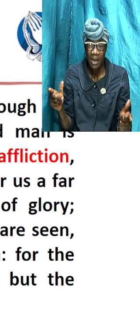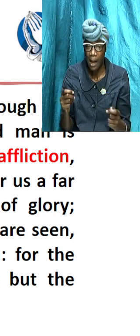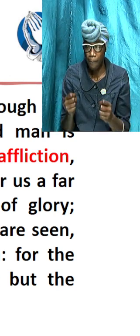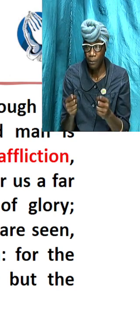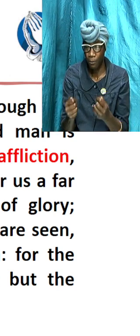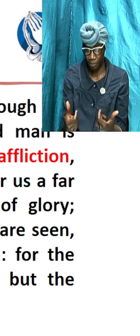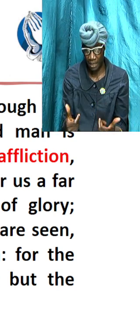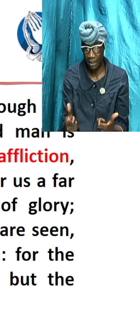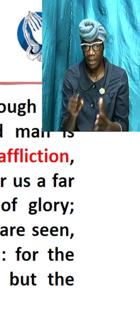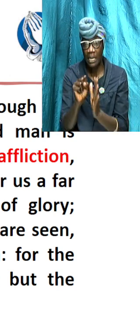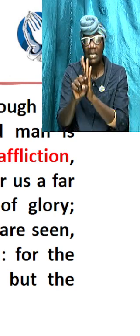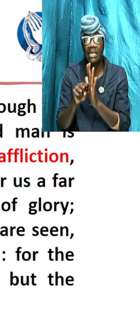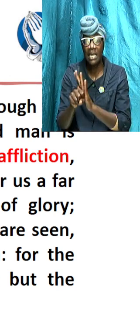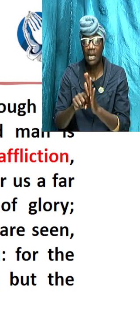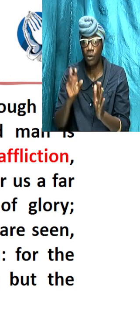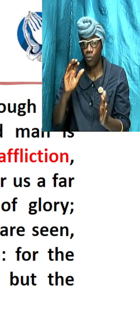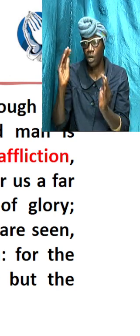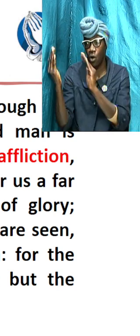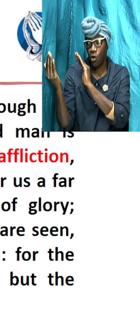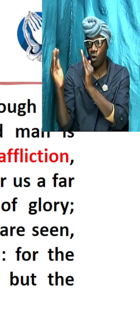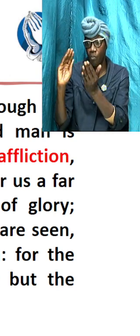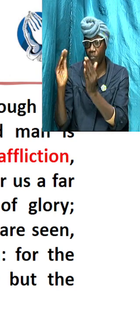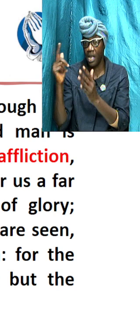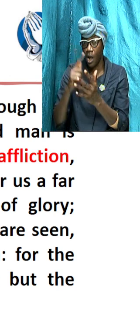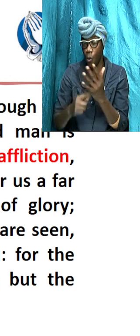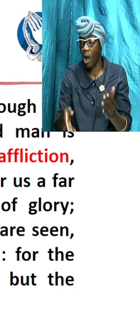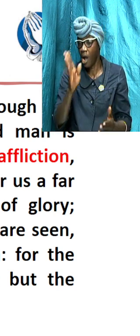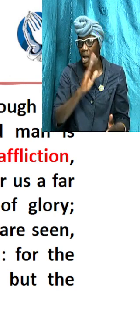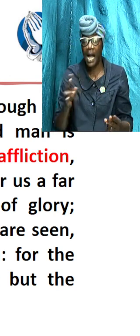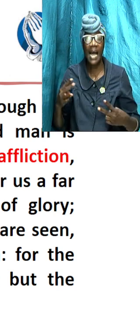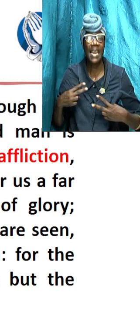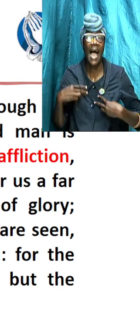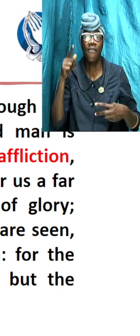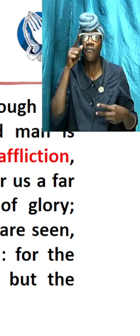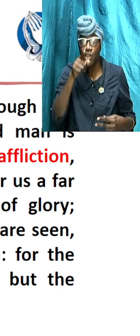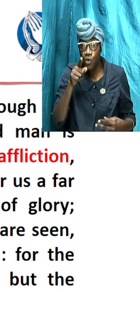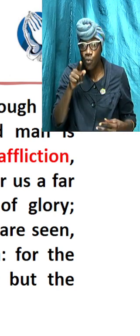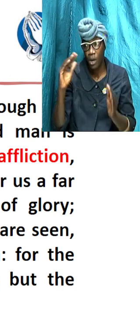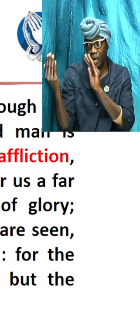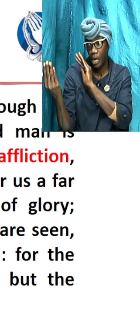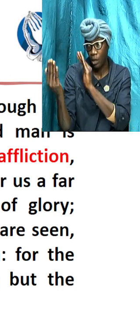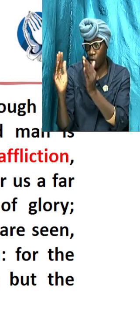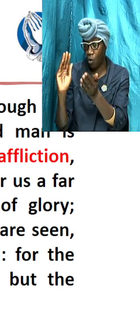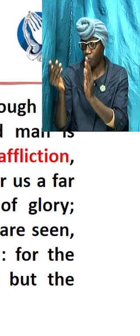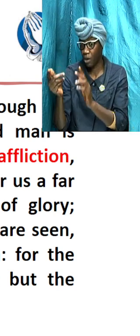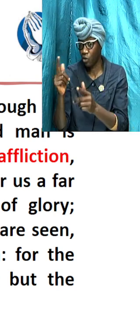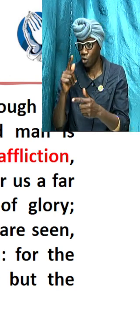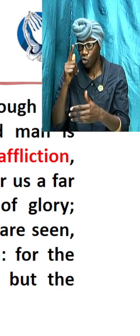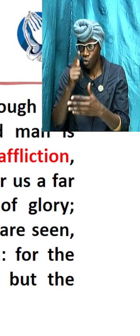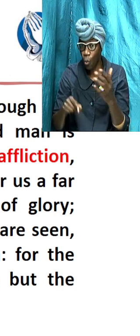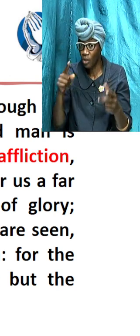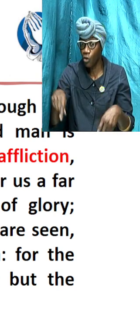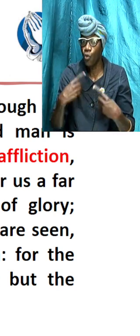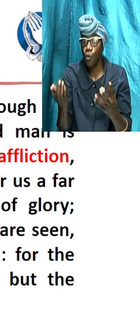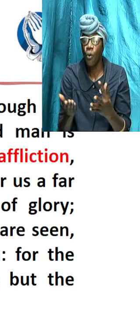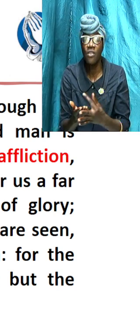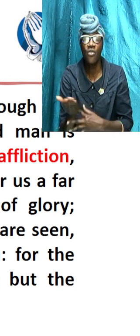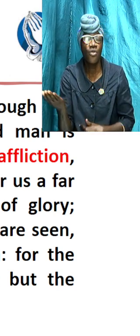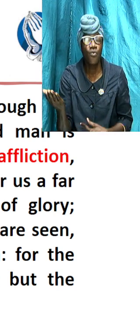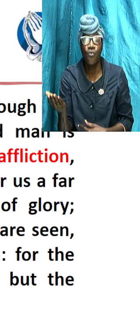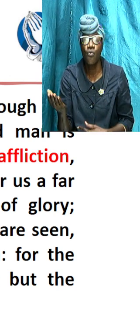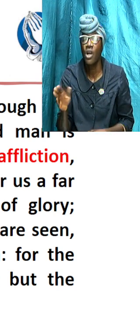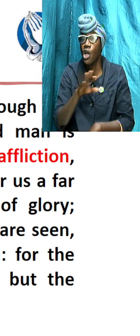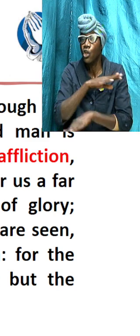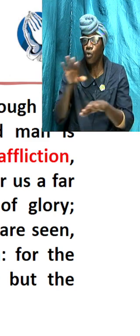When you compare what God has for you, amen, in comparison to what you're going through, they